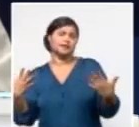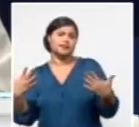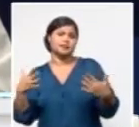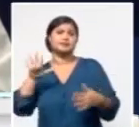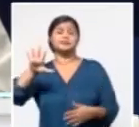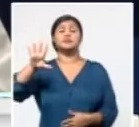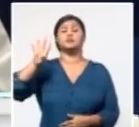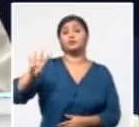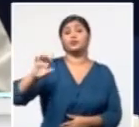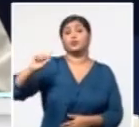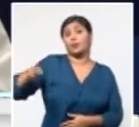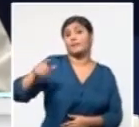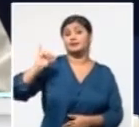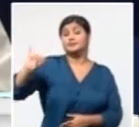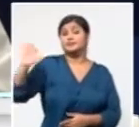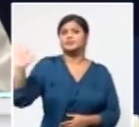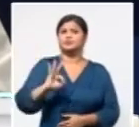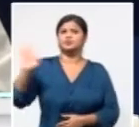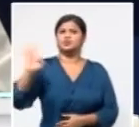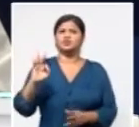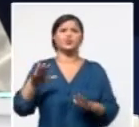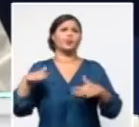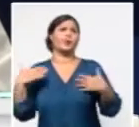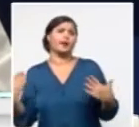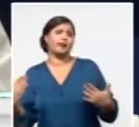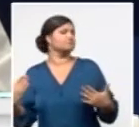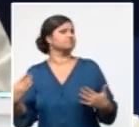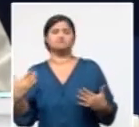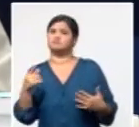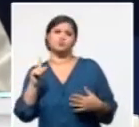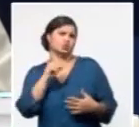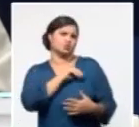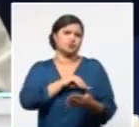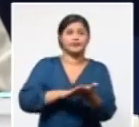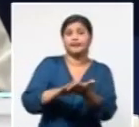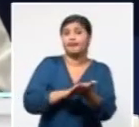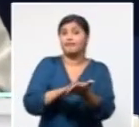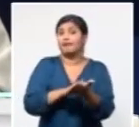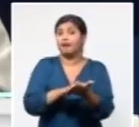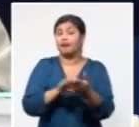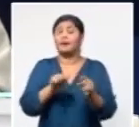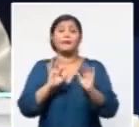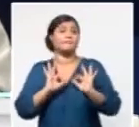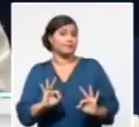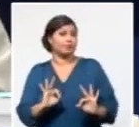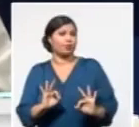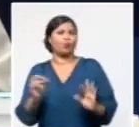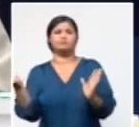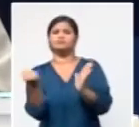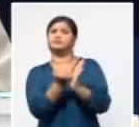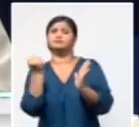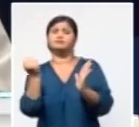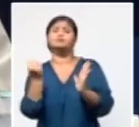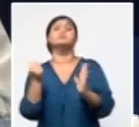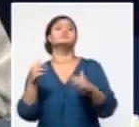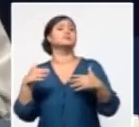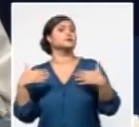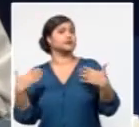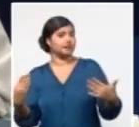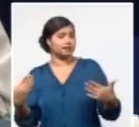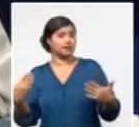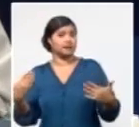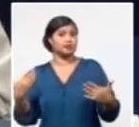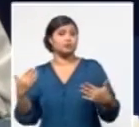54.6% have been asymptomatic at the moment of testing positive to the disease. Of